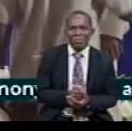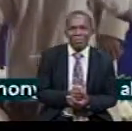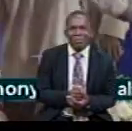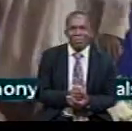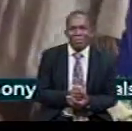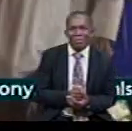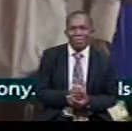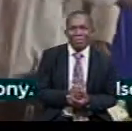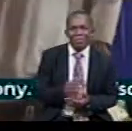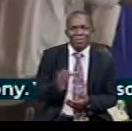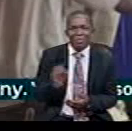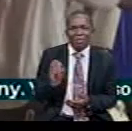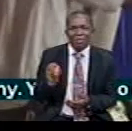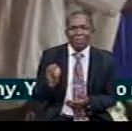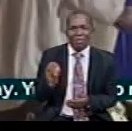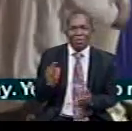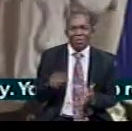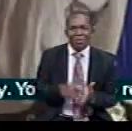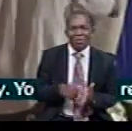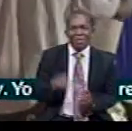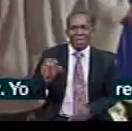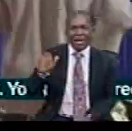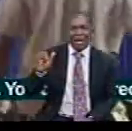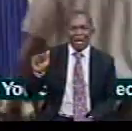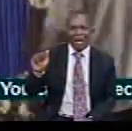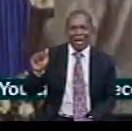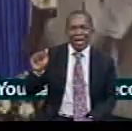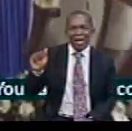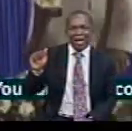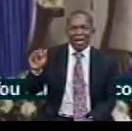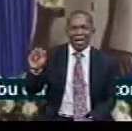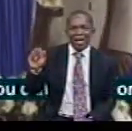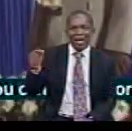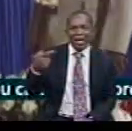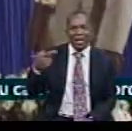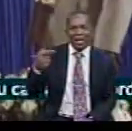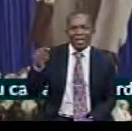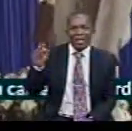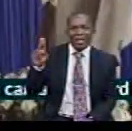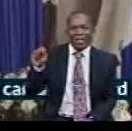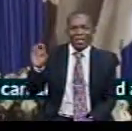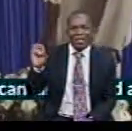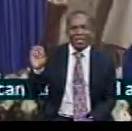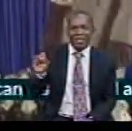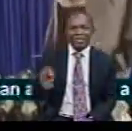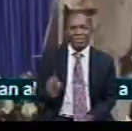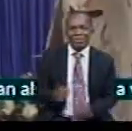So this is Agnes Lamle Lamte. Please give your testimony.